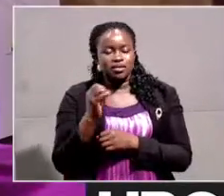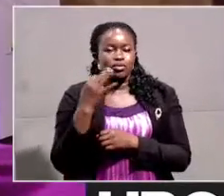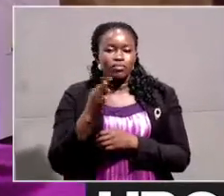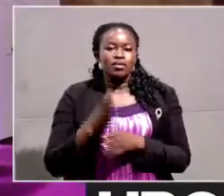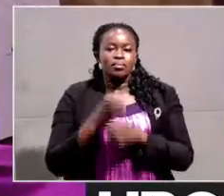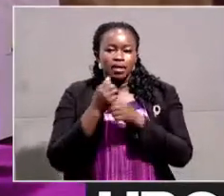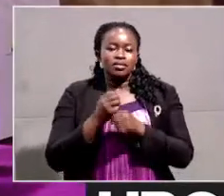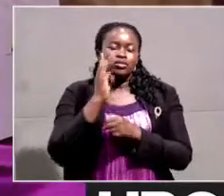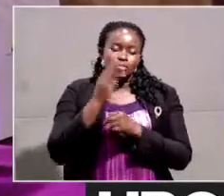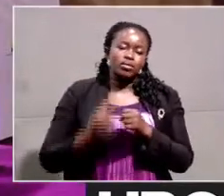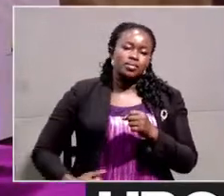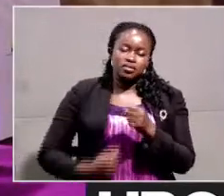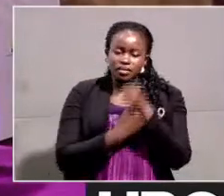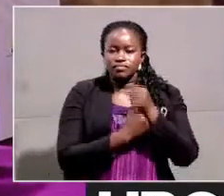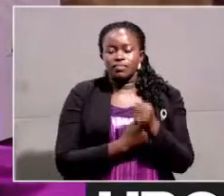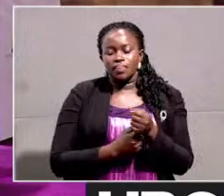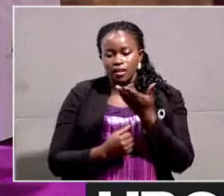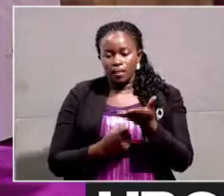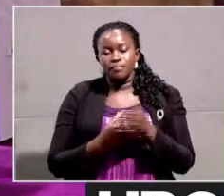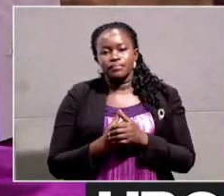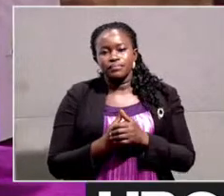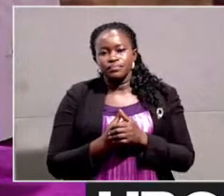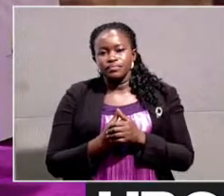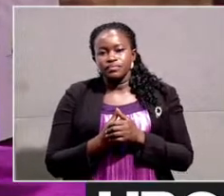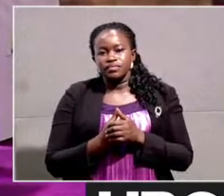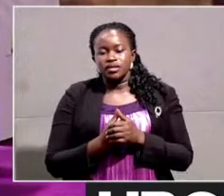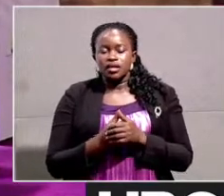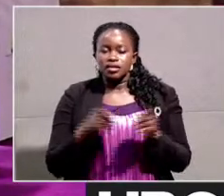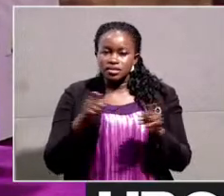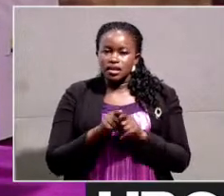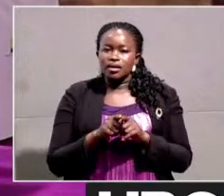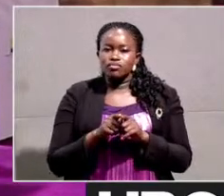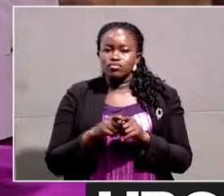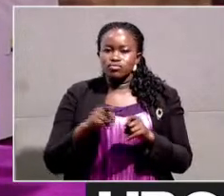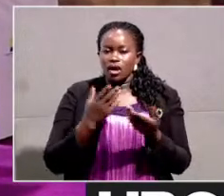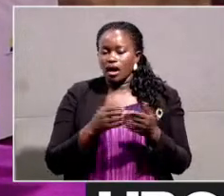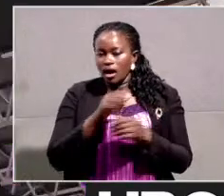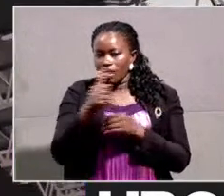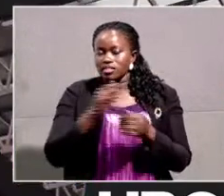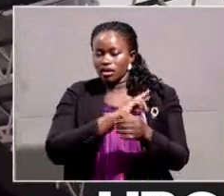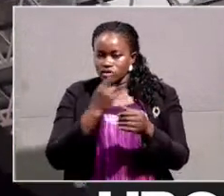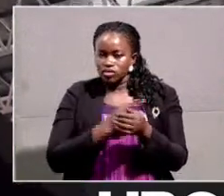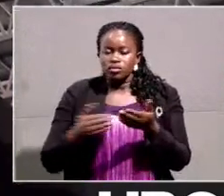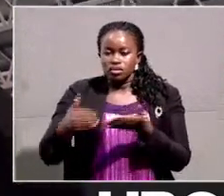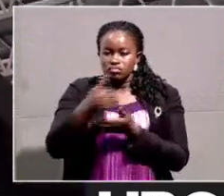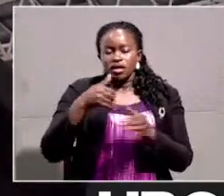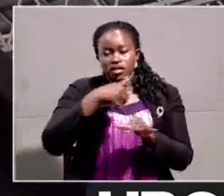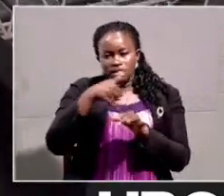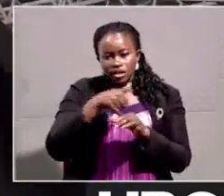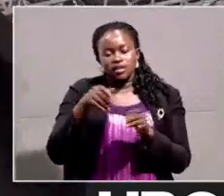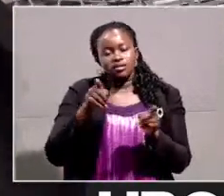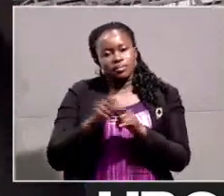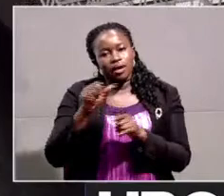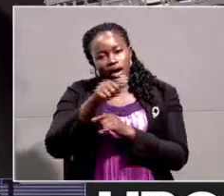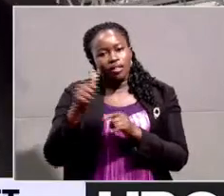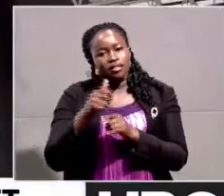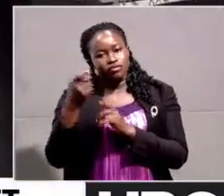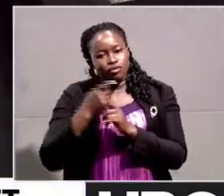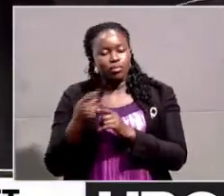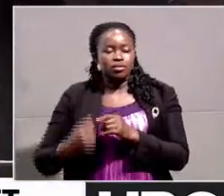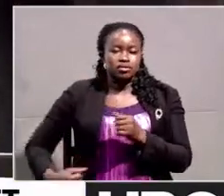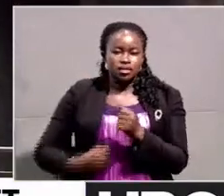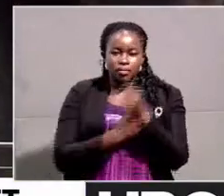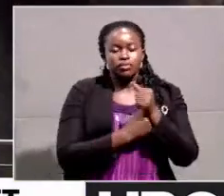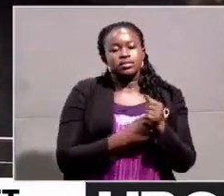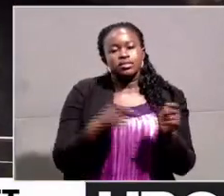will be financed from tax and non-tax revenue sourced internally and the rest from aid and grants. This is a challenge that